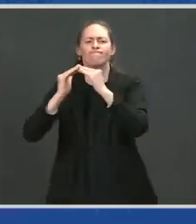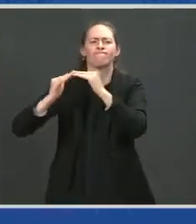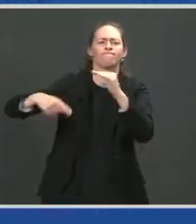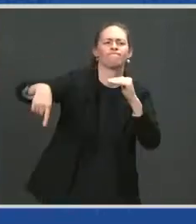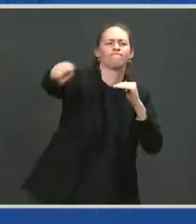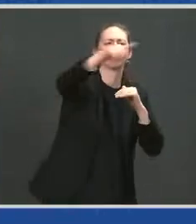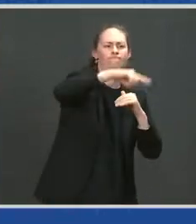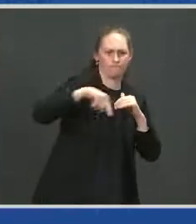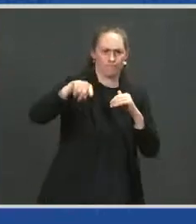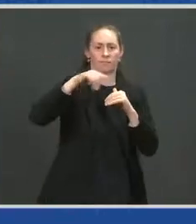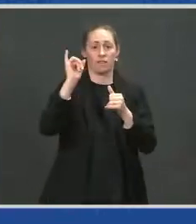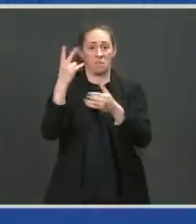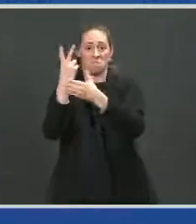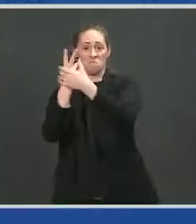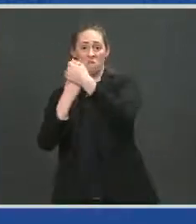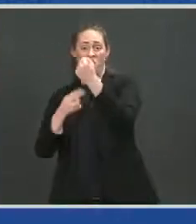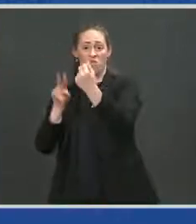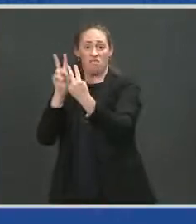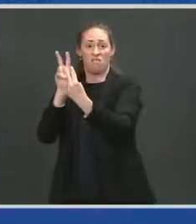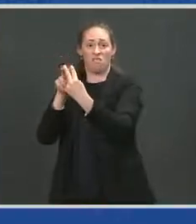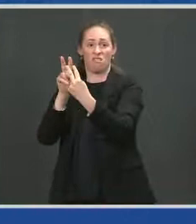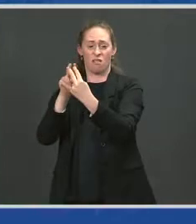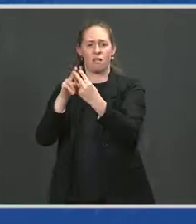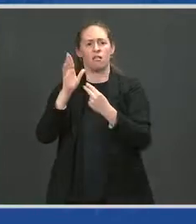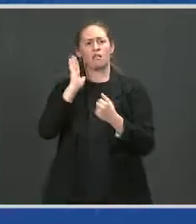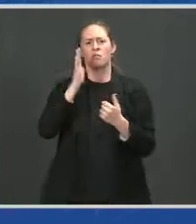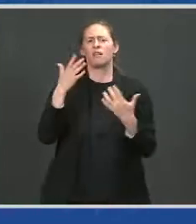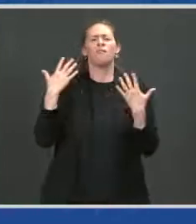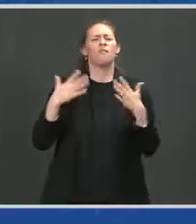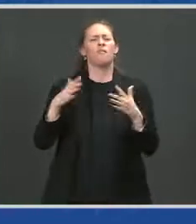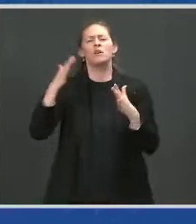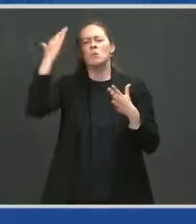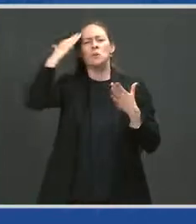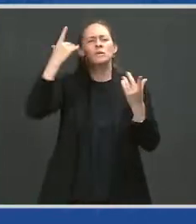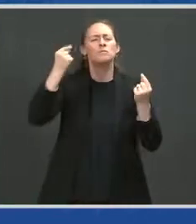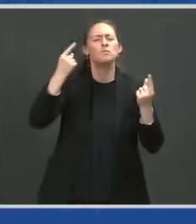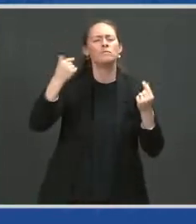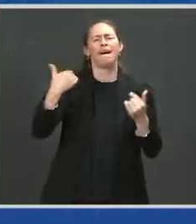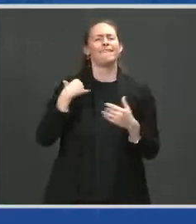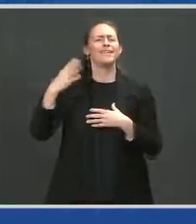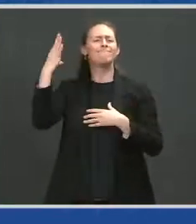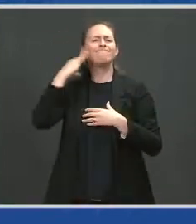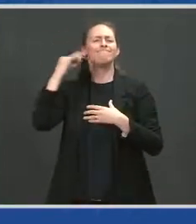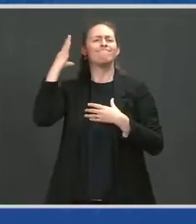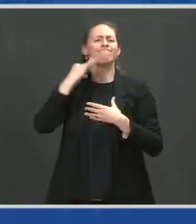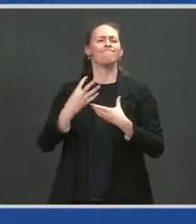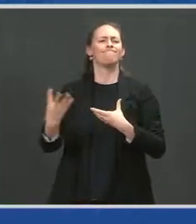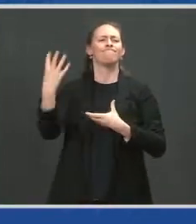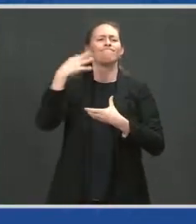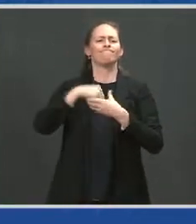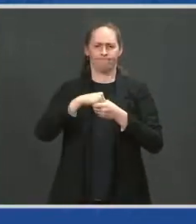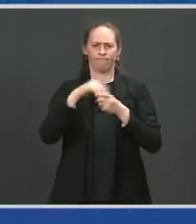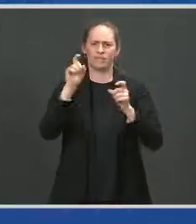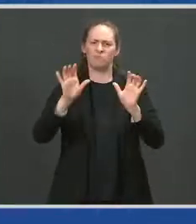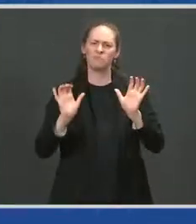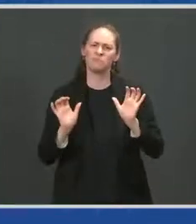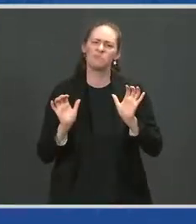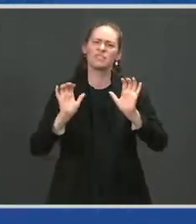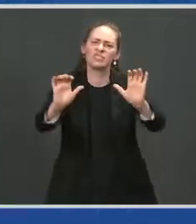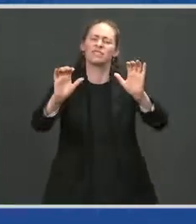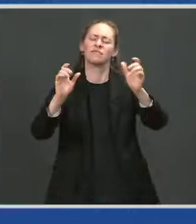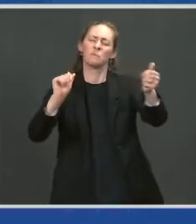Kristen have the experience and the skill necessary to advance our administration's priorities to root